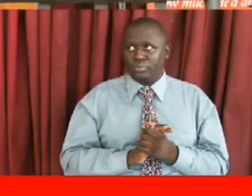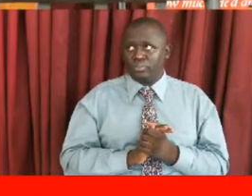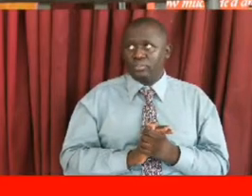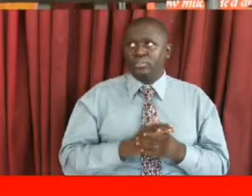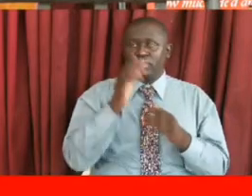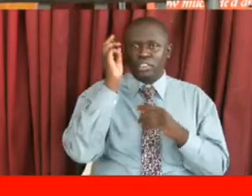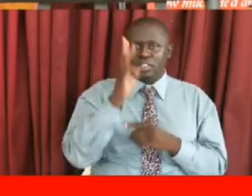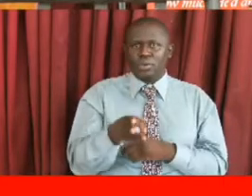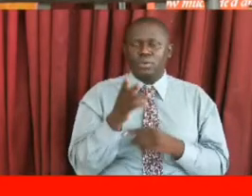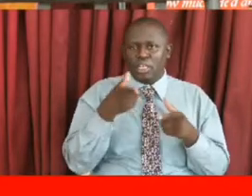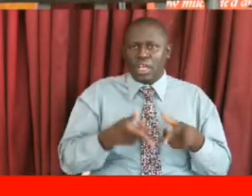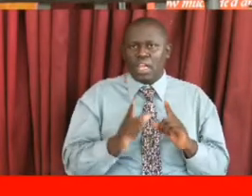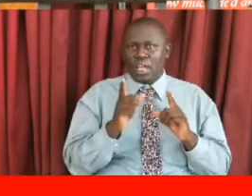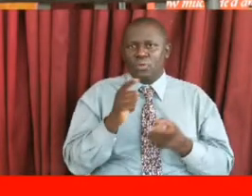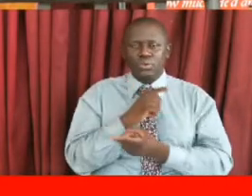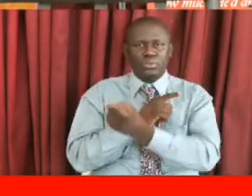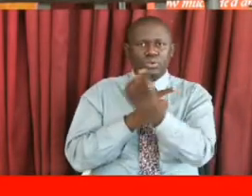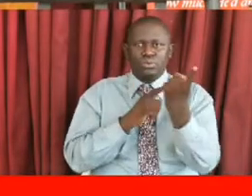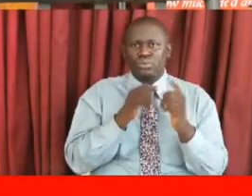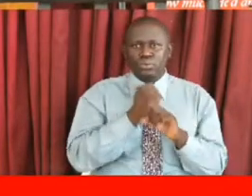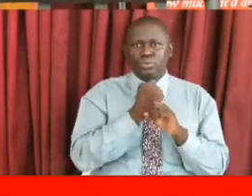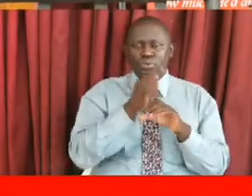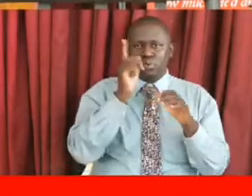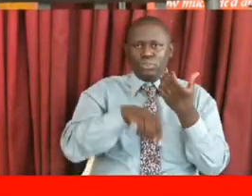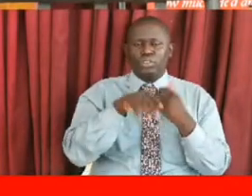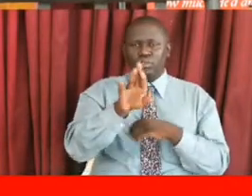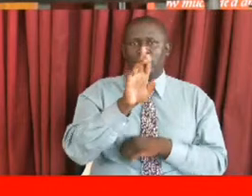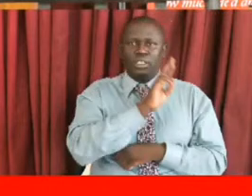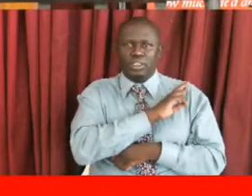allow you to do your